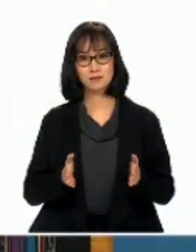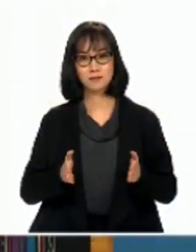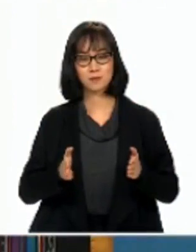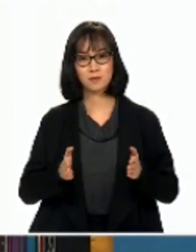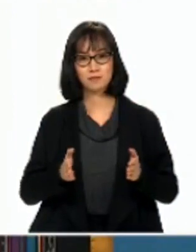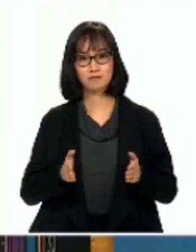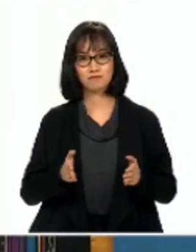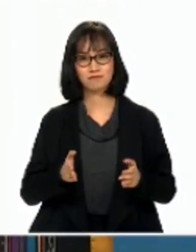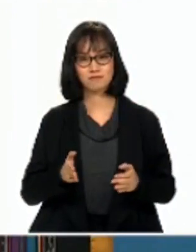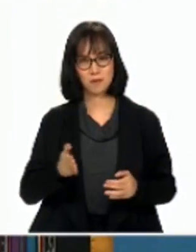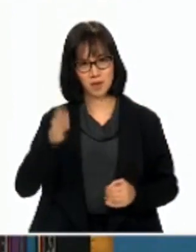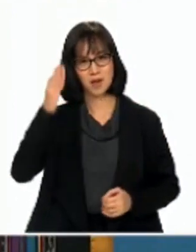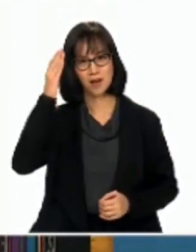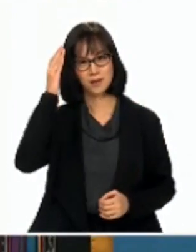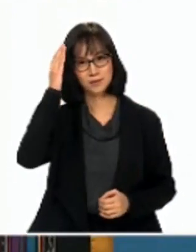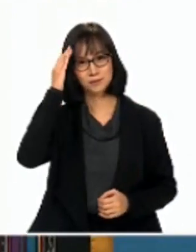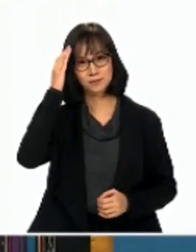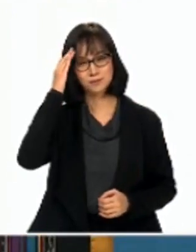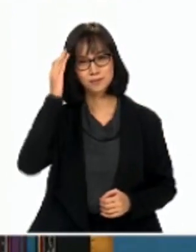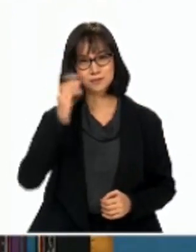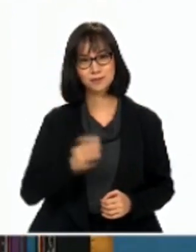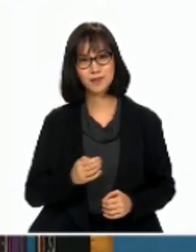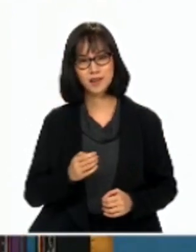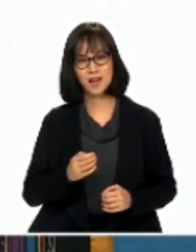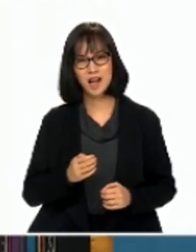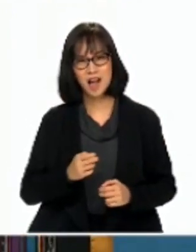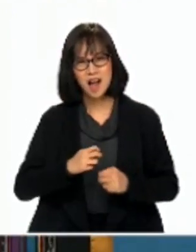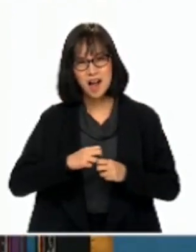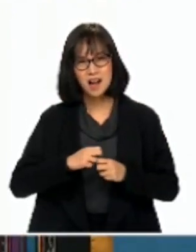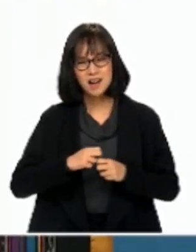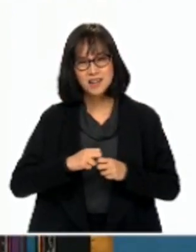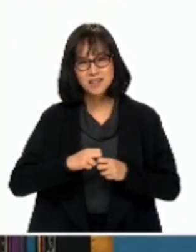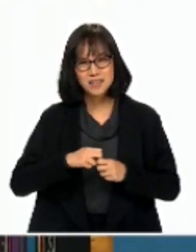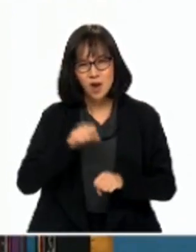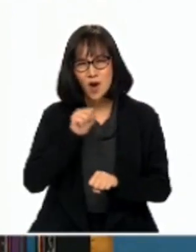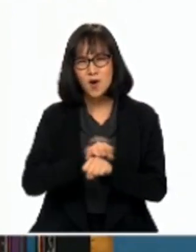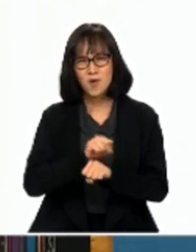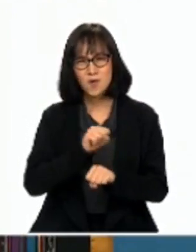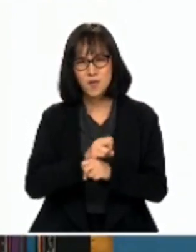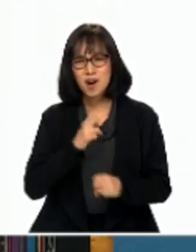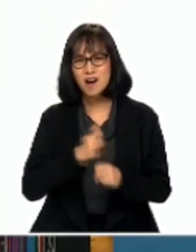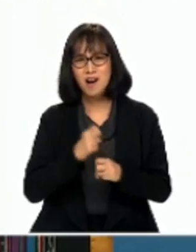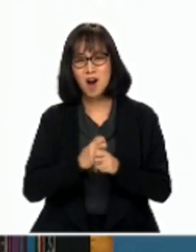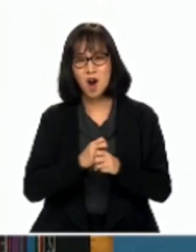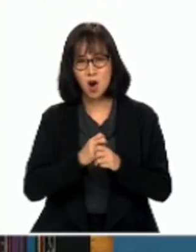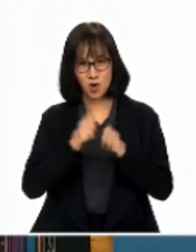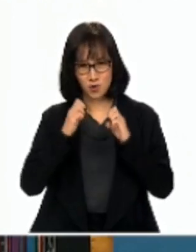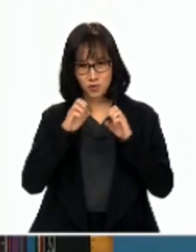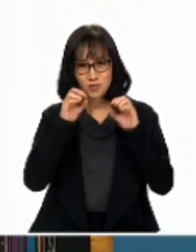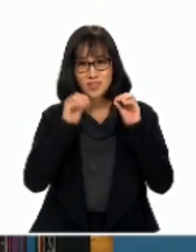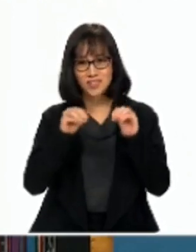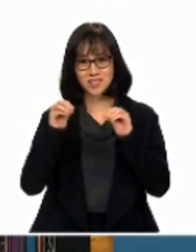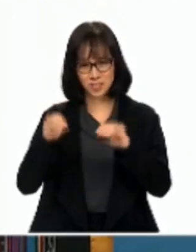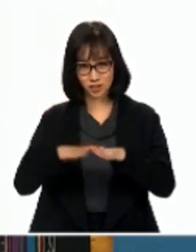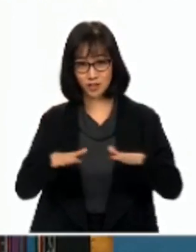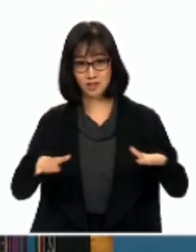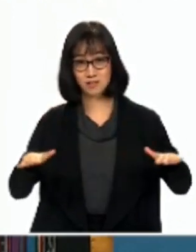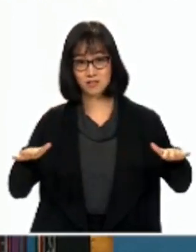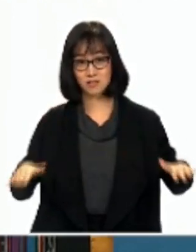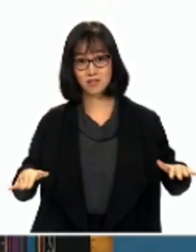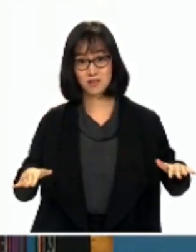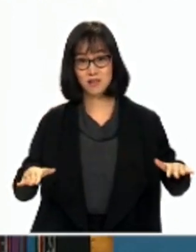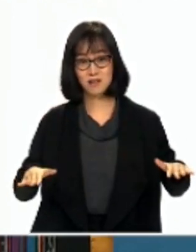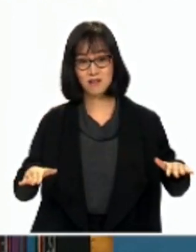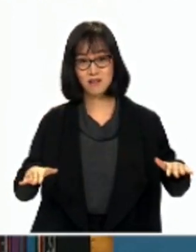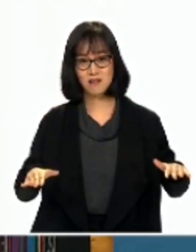alam mo dito, who toil and work tirelessly to educate our young. Kasali na po